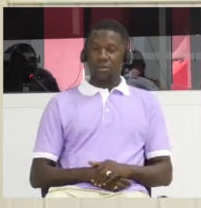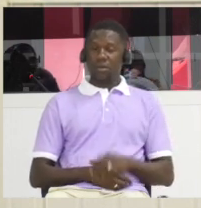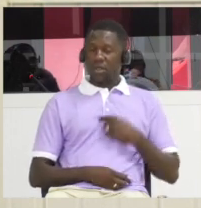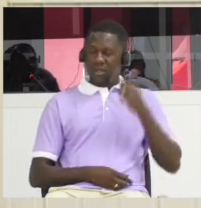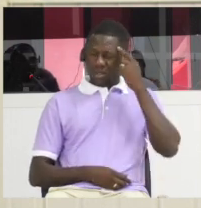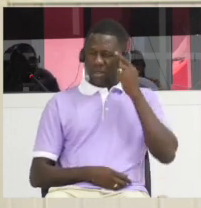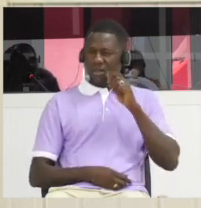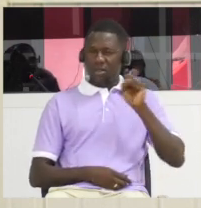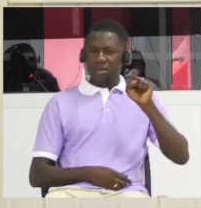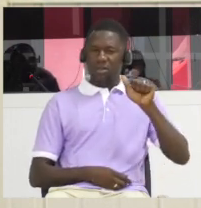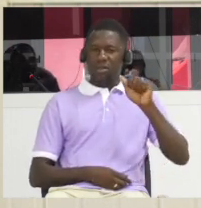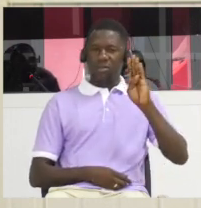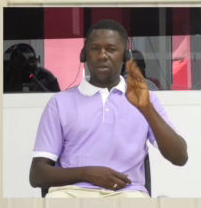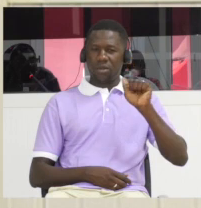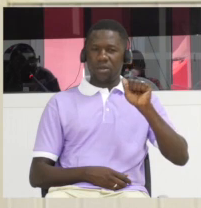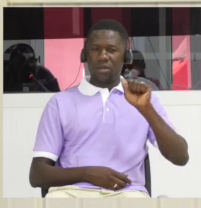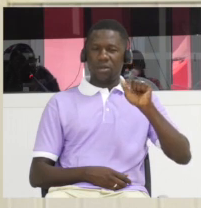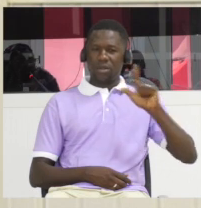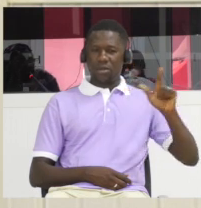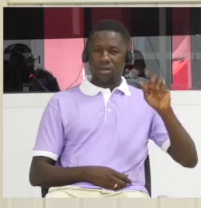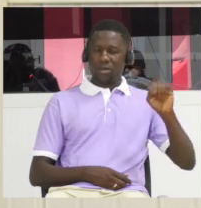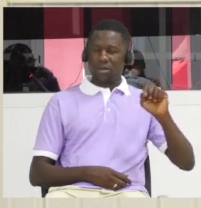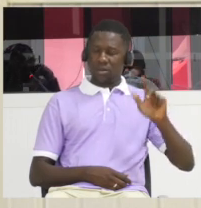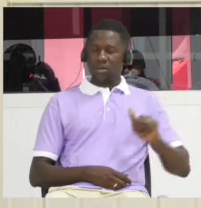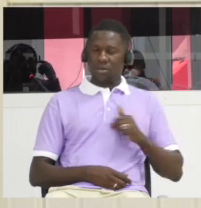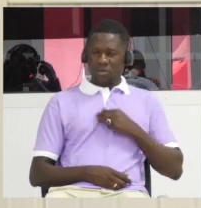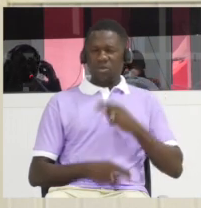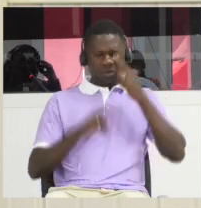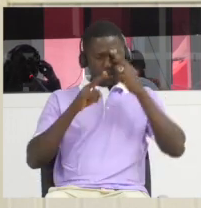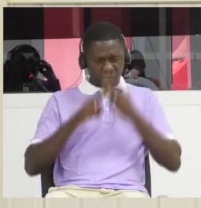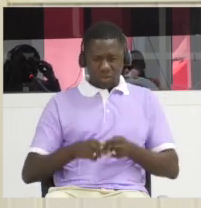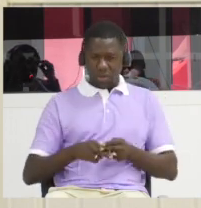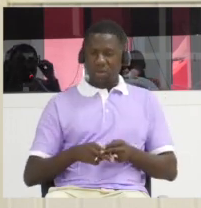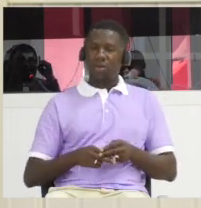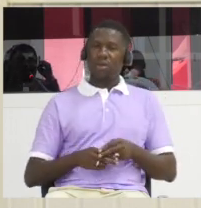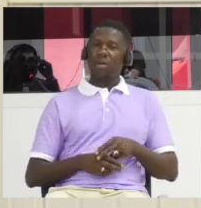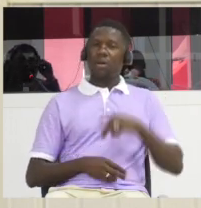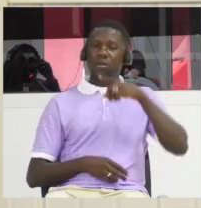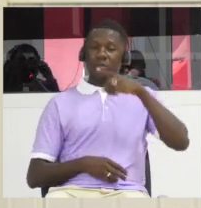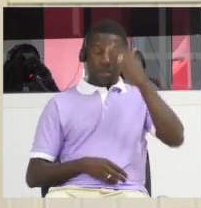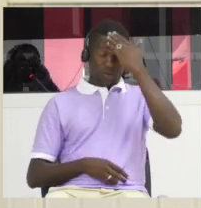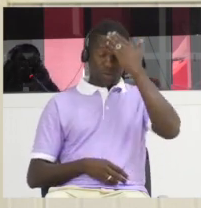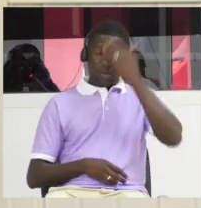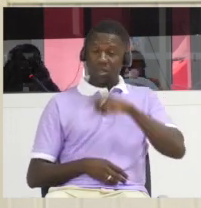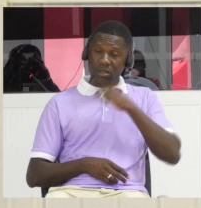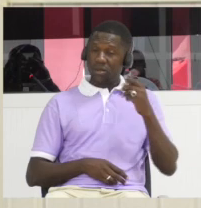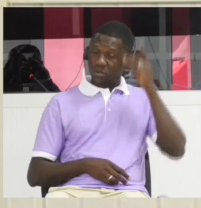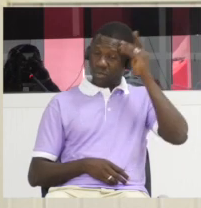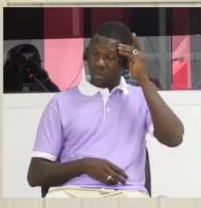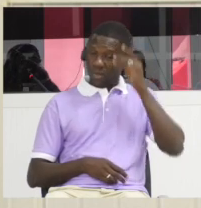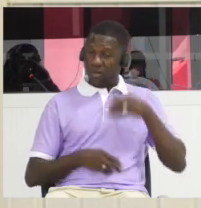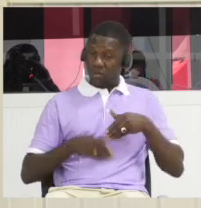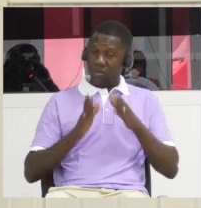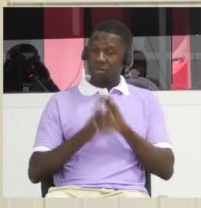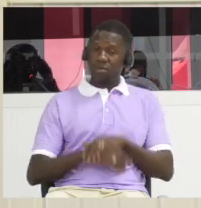politician to President Jawara. He was very loyal to him. So maybe those were the reasons why he was made vice president